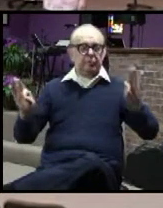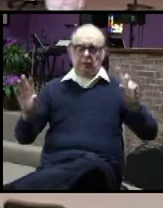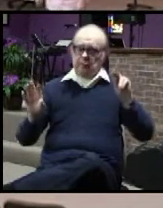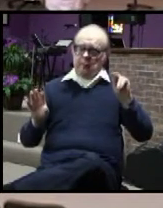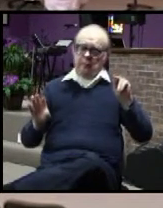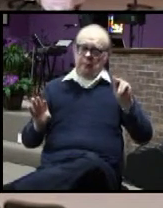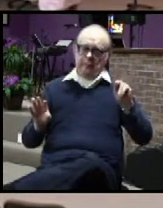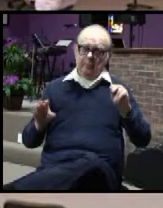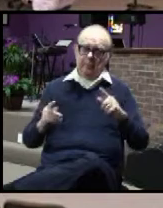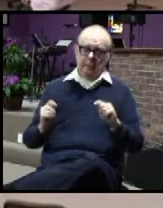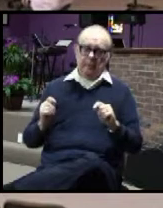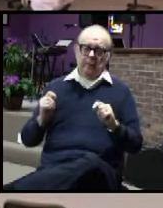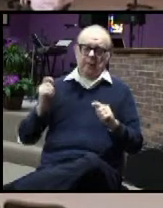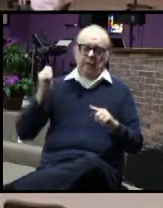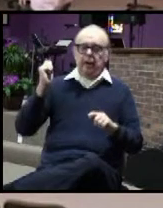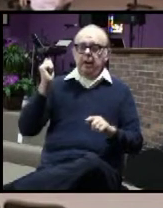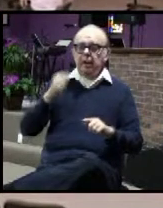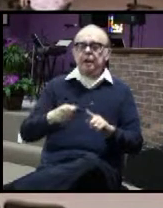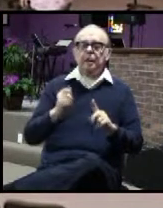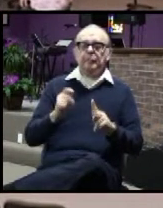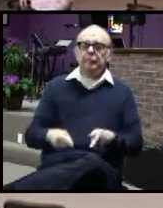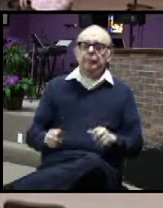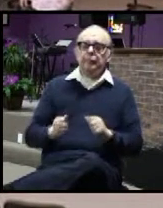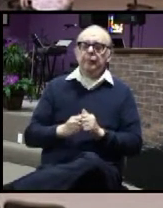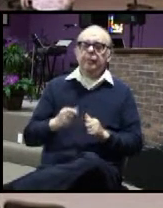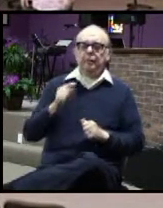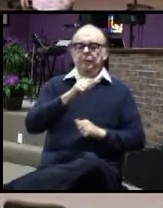Have you ever tried to hit somebody with a crooked stick?